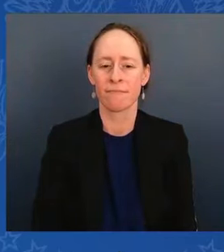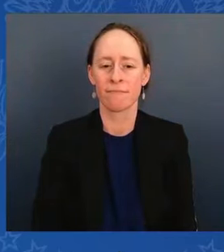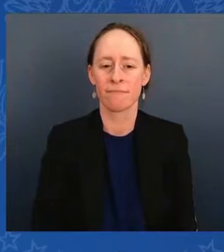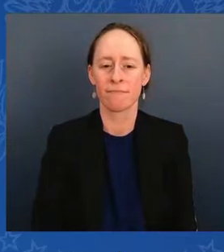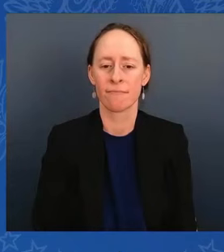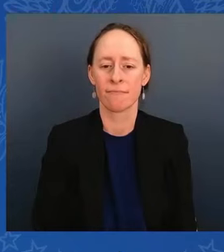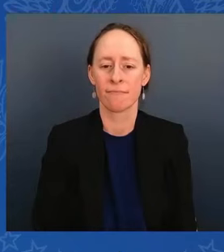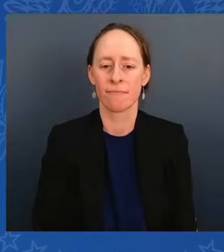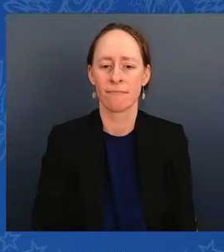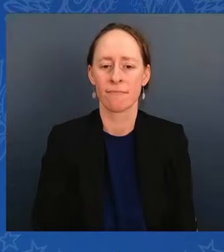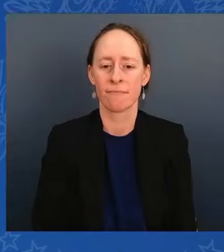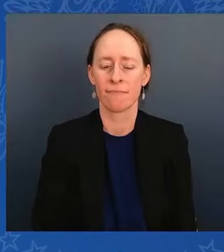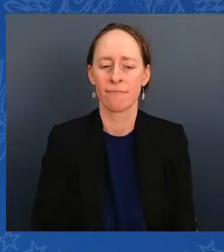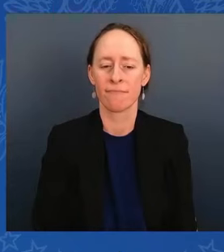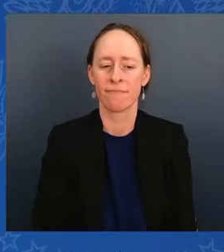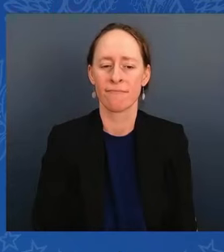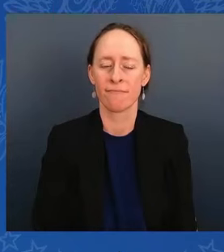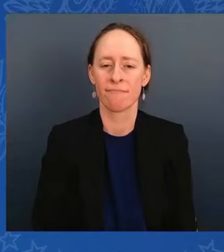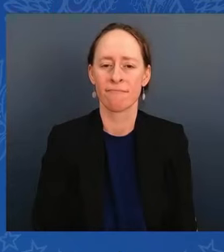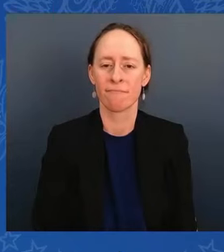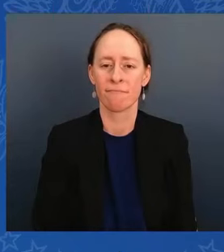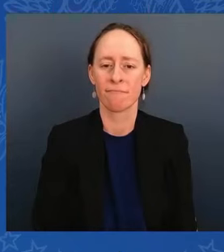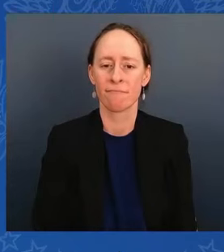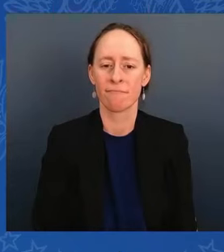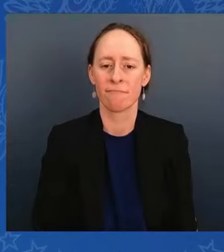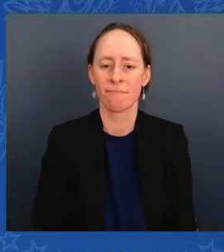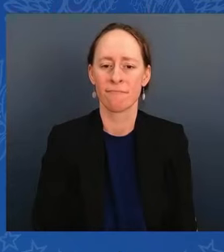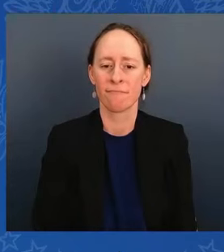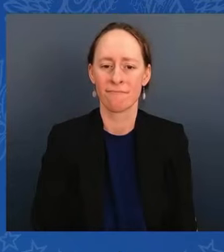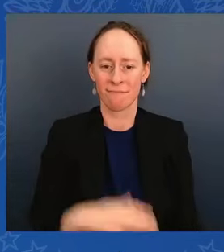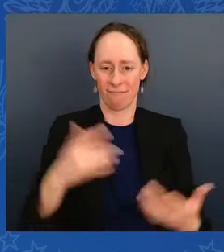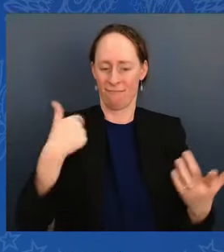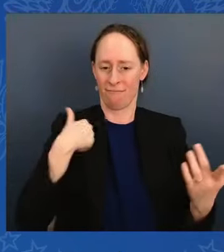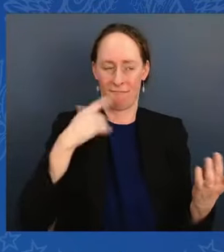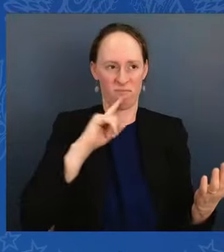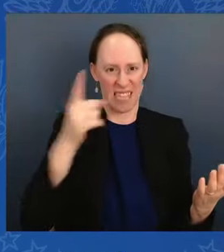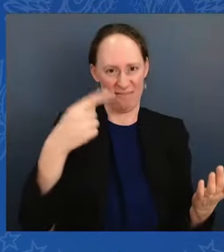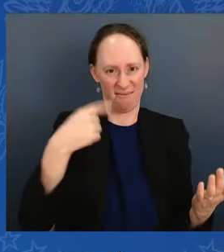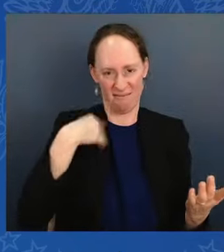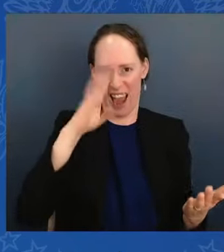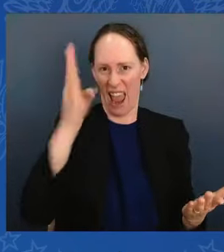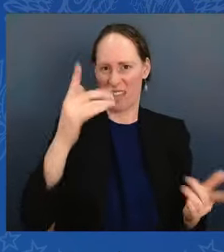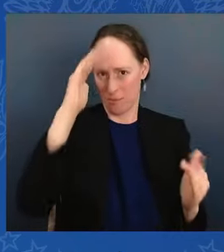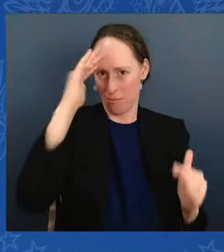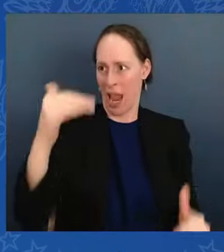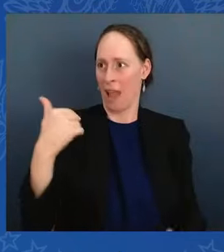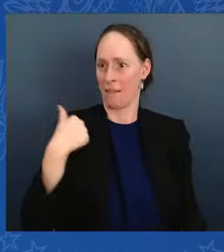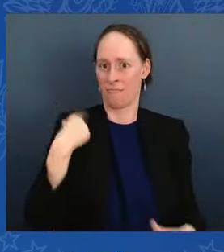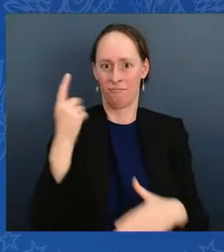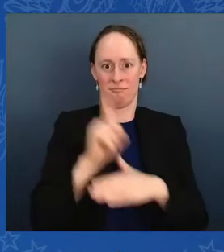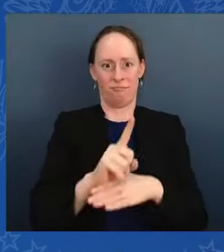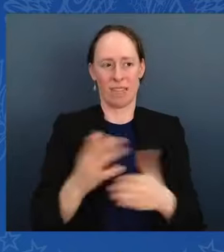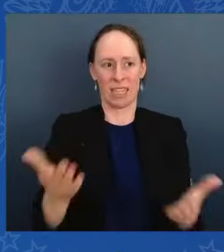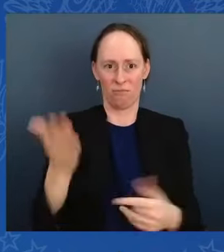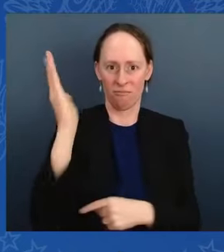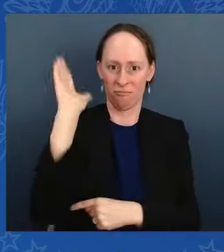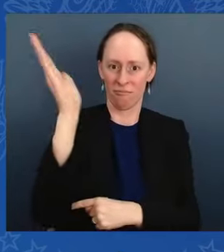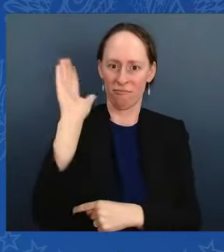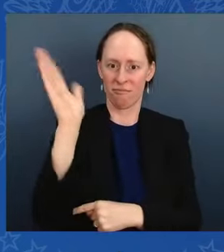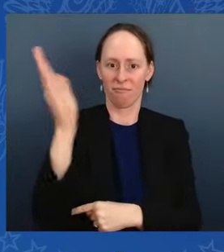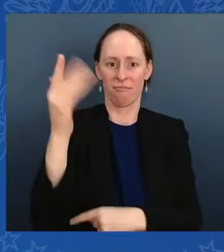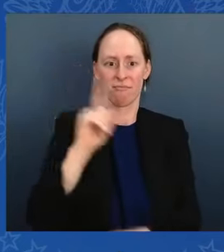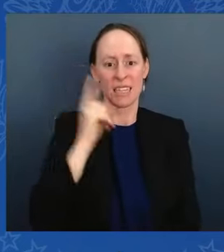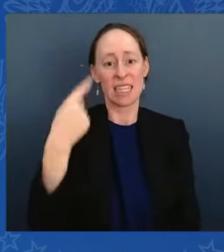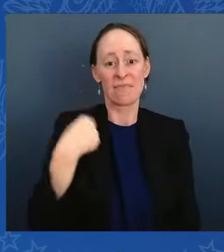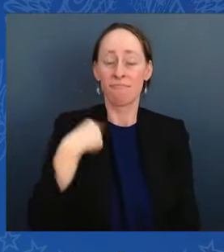I never expected to be doing something like this. You know, I just grew up to be a farmer. Didn't know I was going to follow up a president